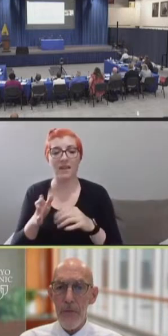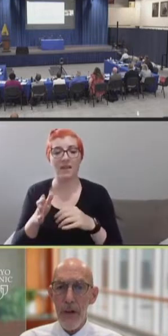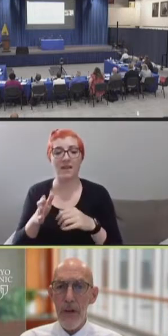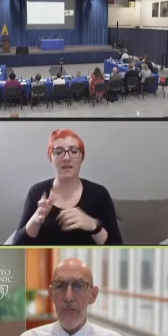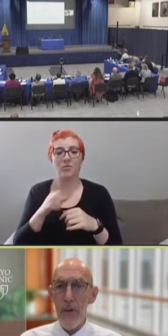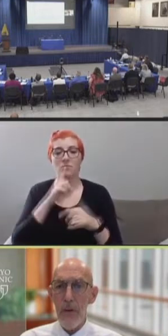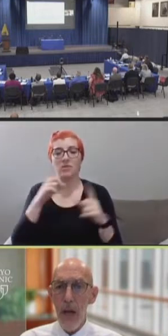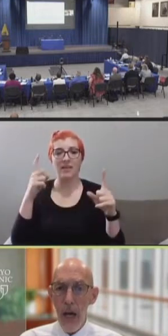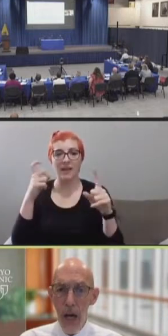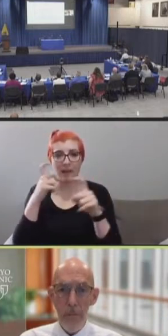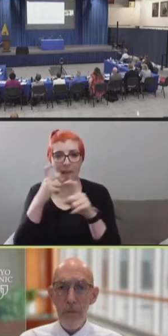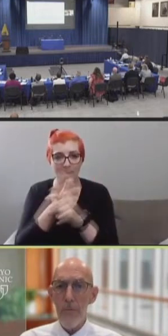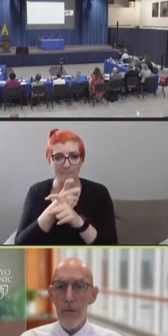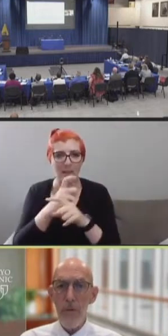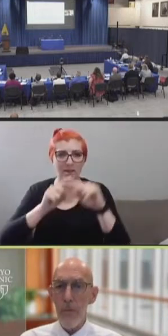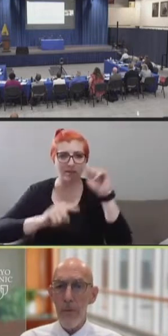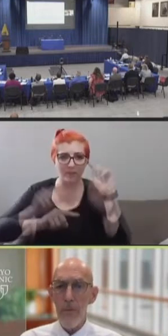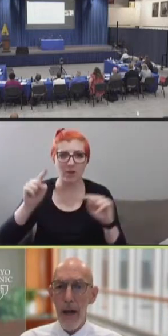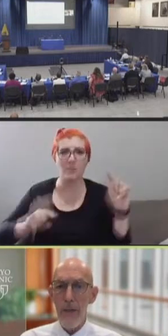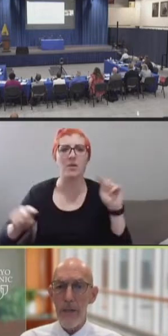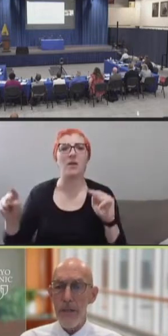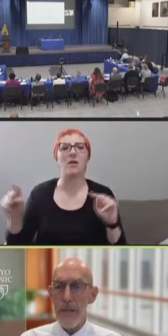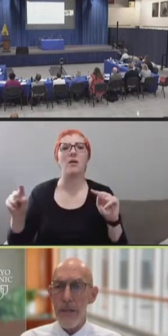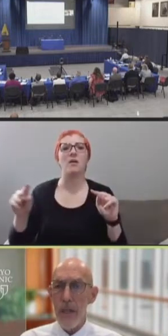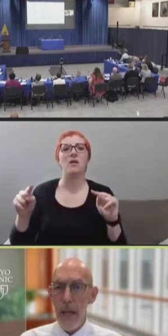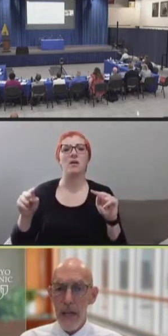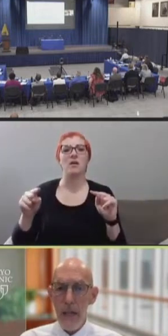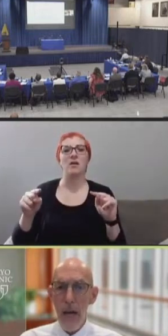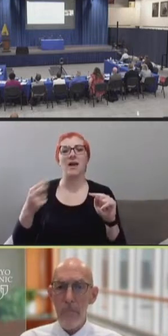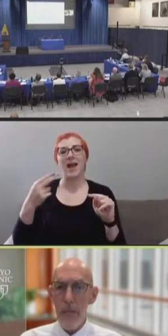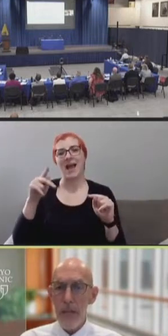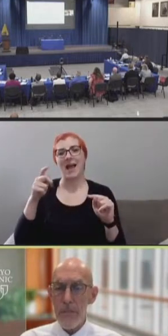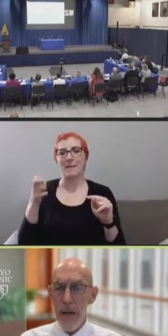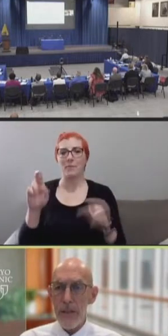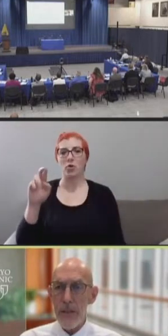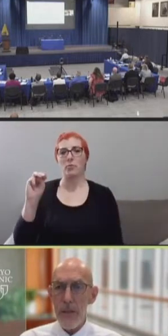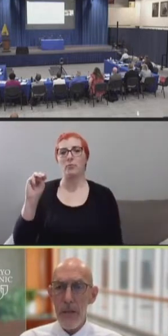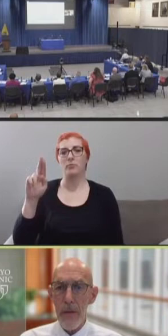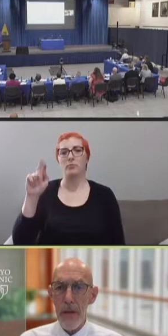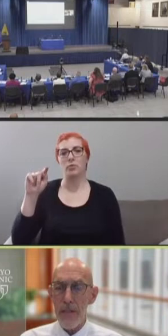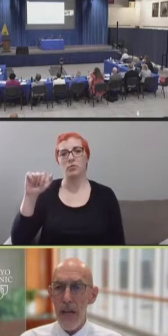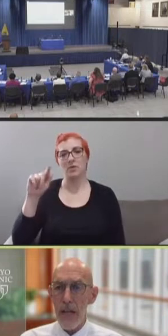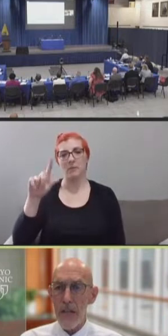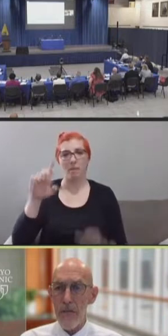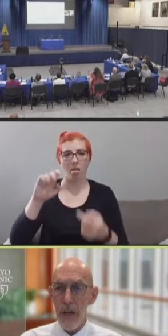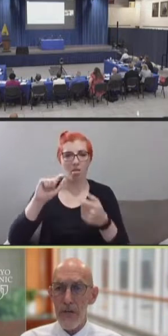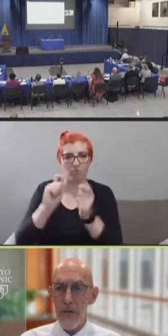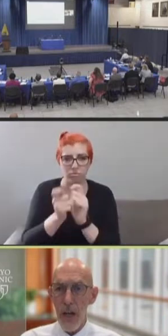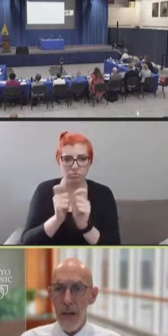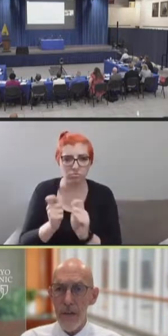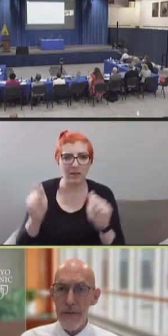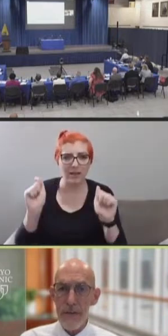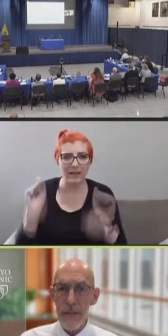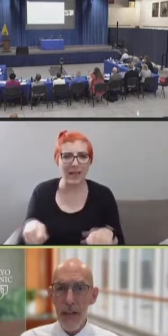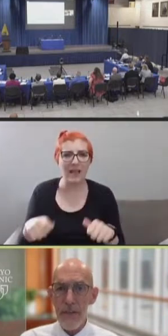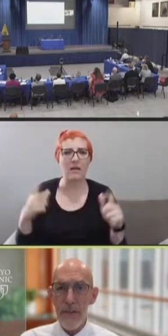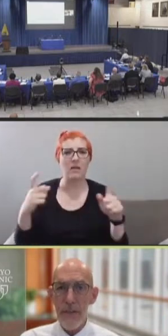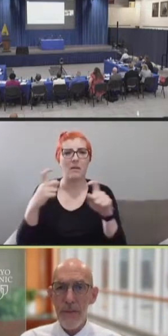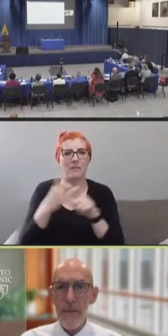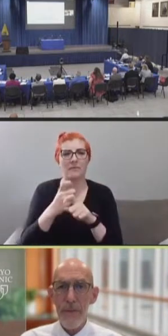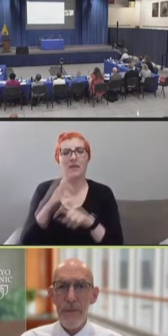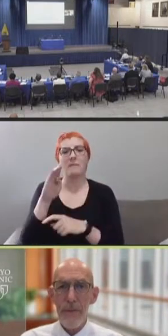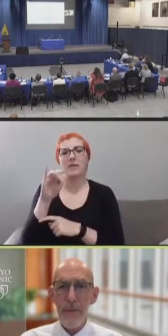complex, variable, hypermutable viruses and complex bacteria, parasites, and fungi.